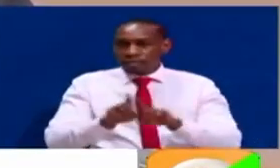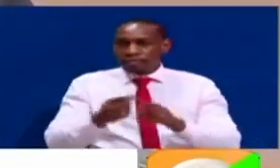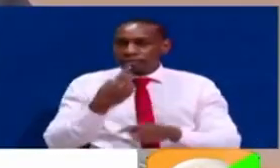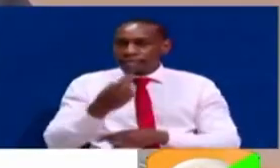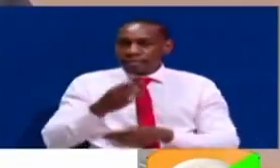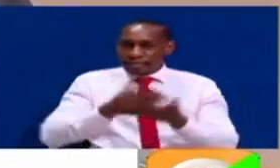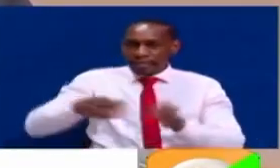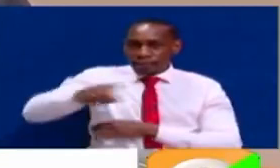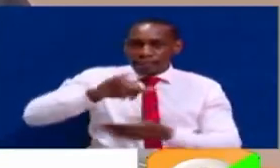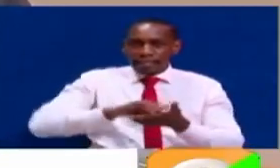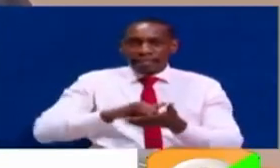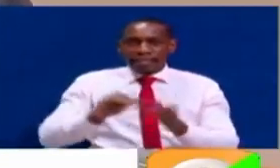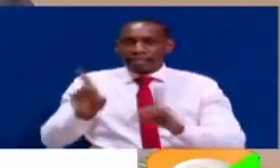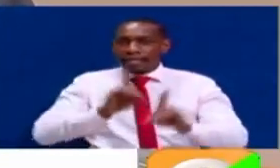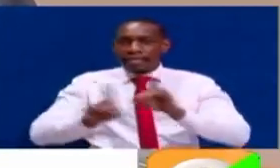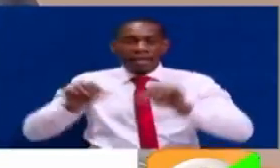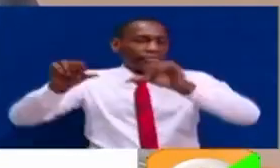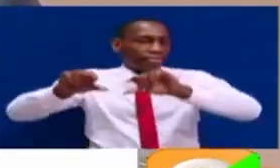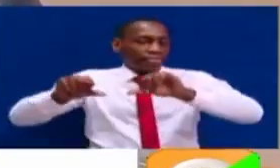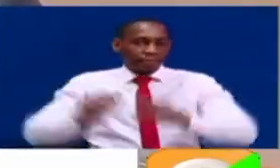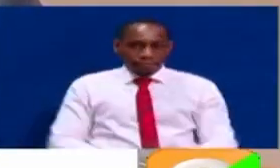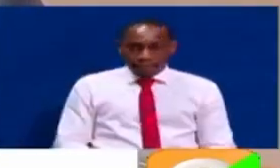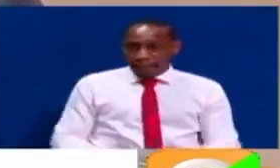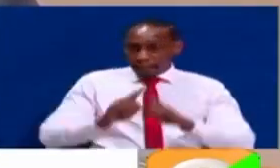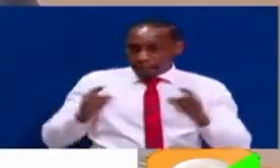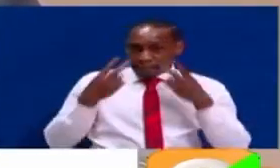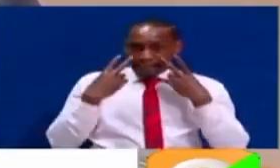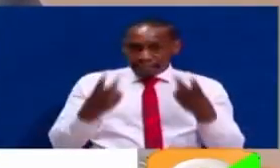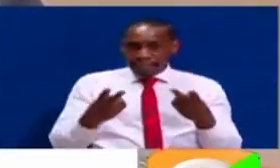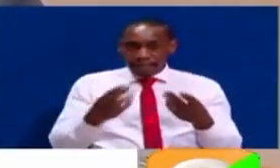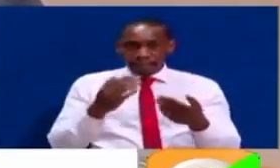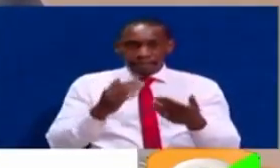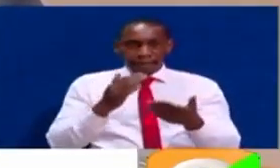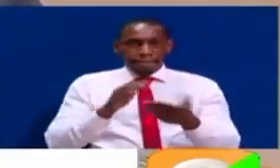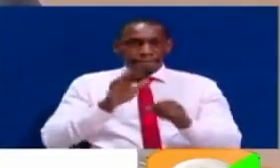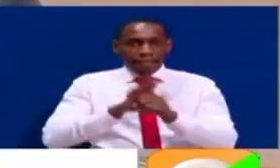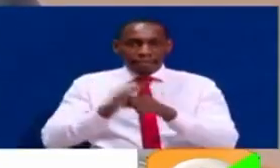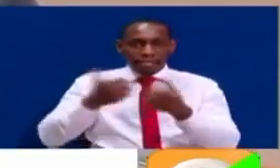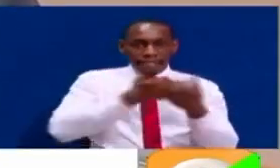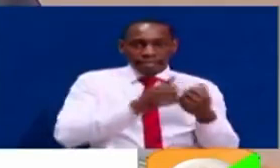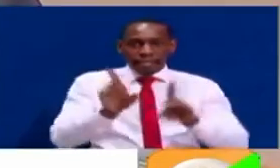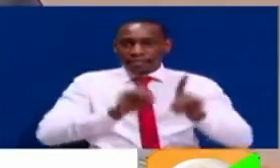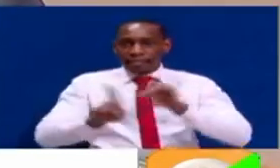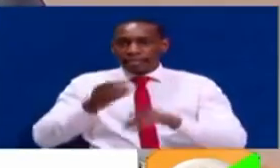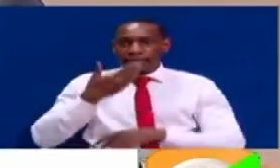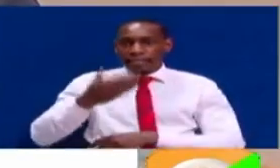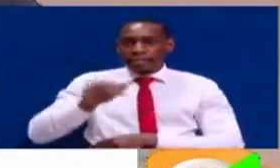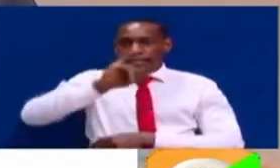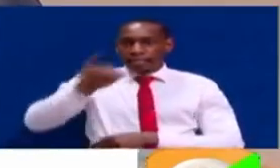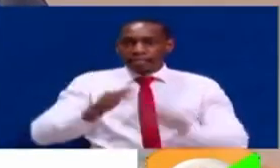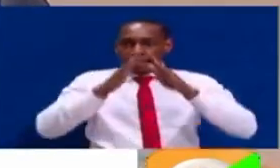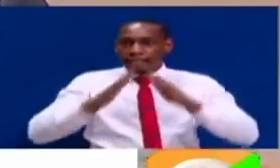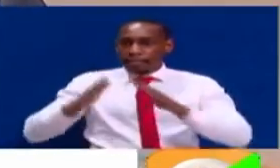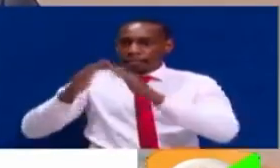some of us who have two left feet. But I've seen so many versions of the dance in response to the Jerusalema